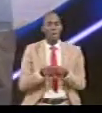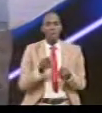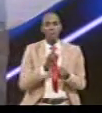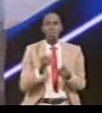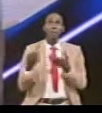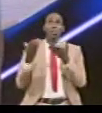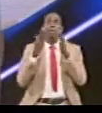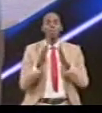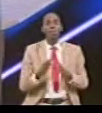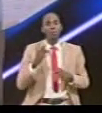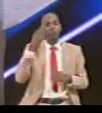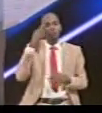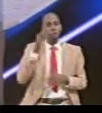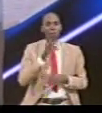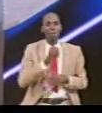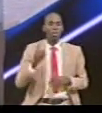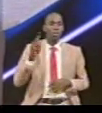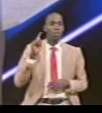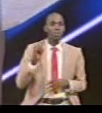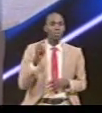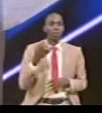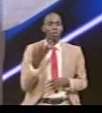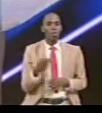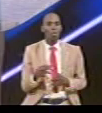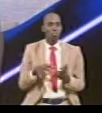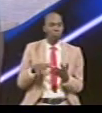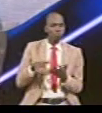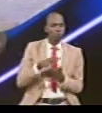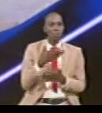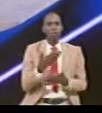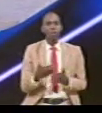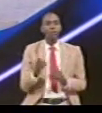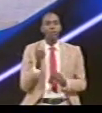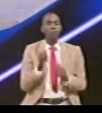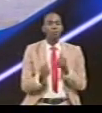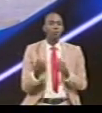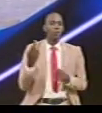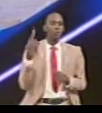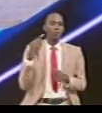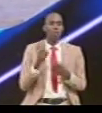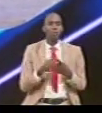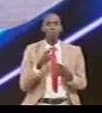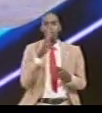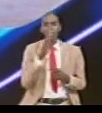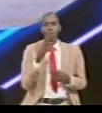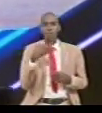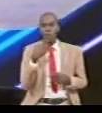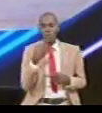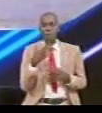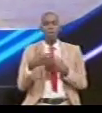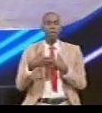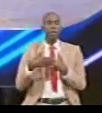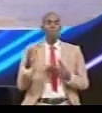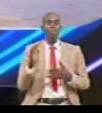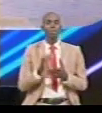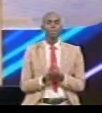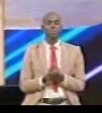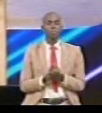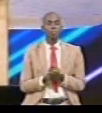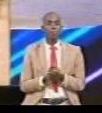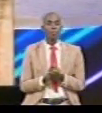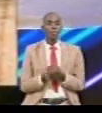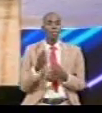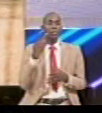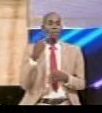a testimony of those things which were to be spoken after. Look at